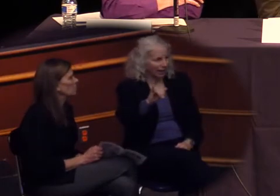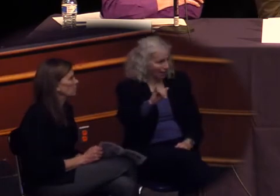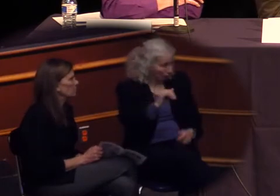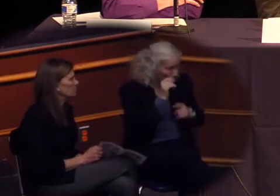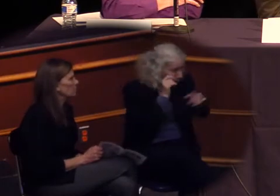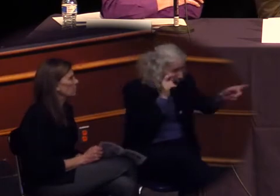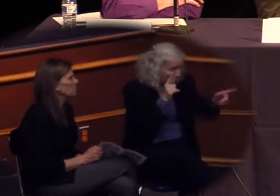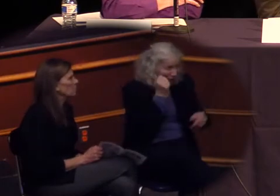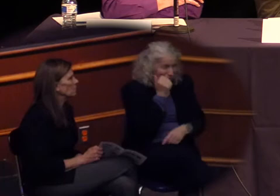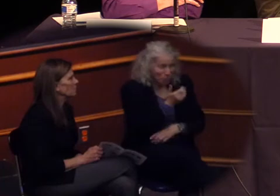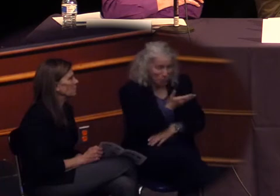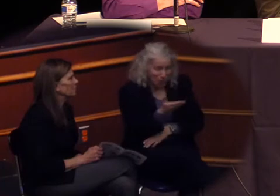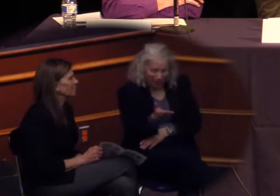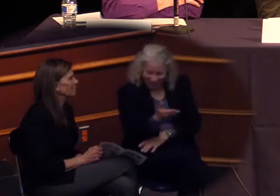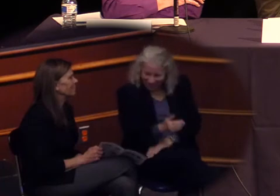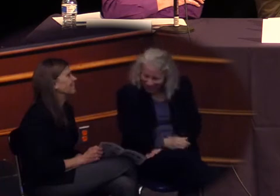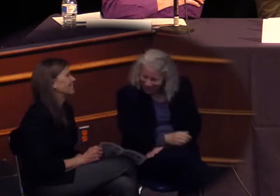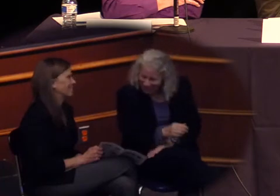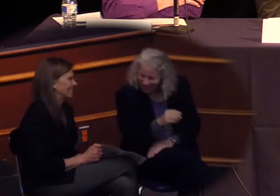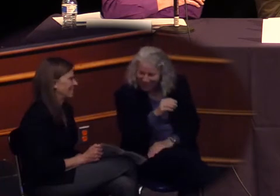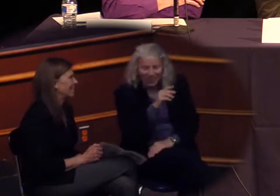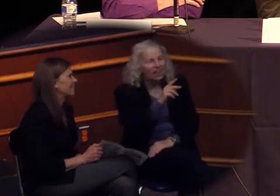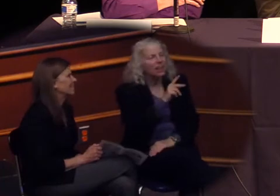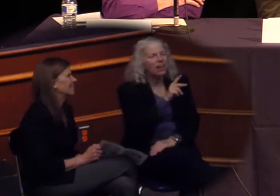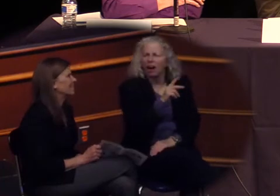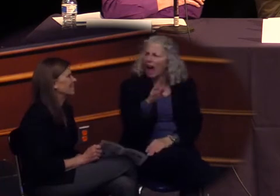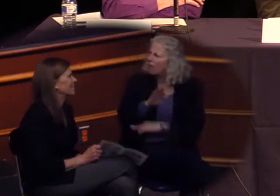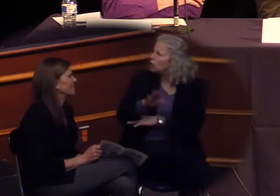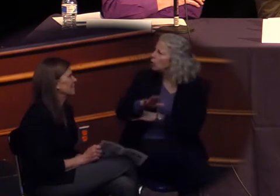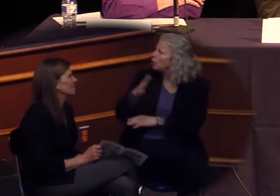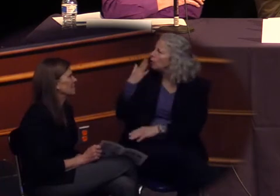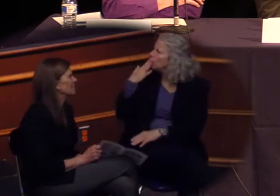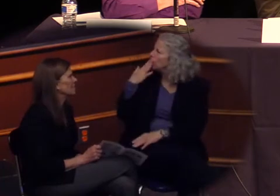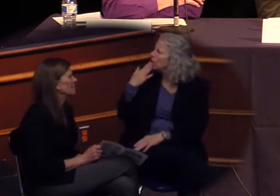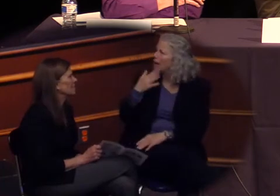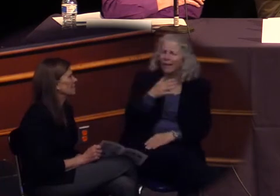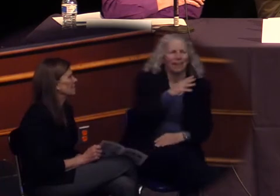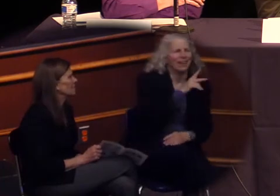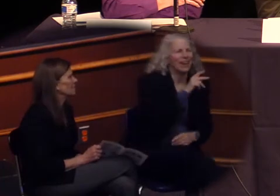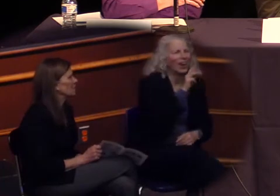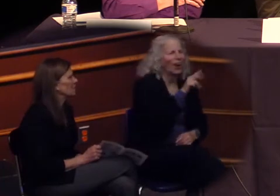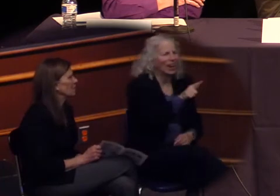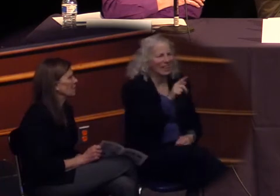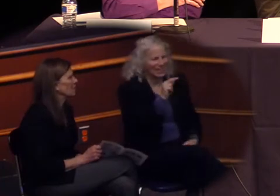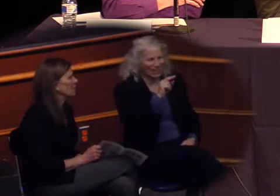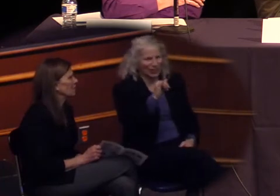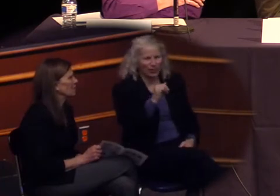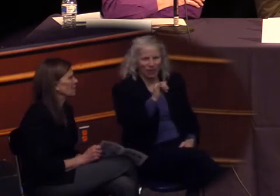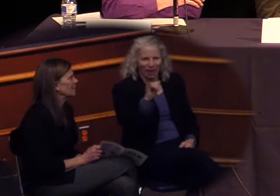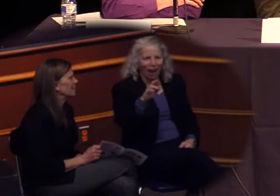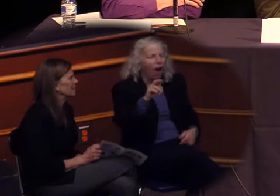is here. He's a news reporter. Afternoon. Afternoon. Oh, you're in the afternoon. Well, I sleep late evidently.